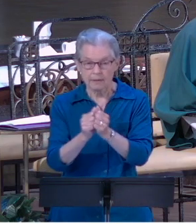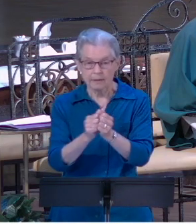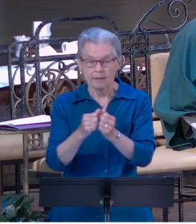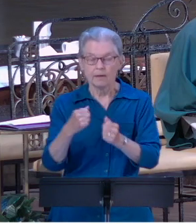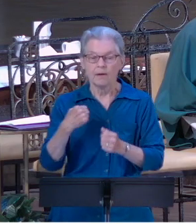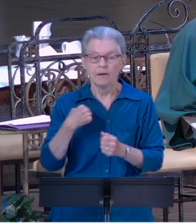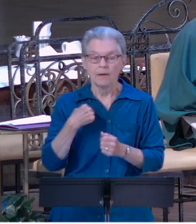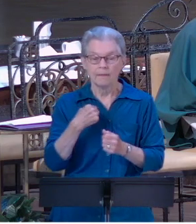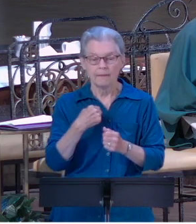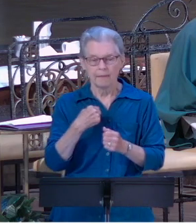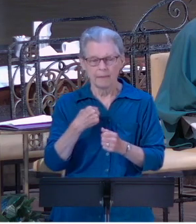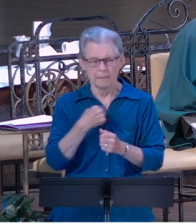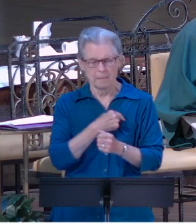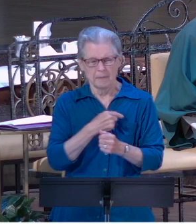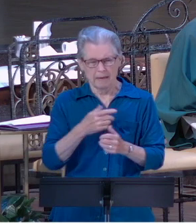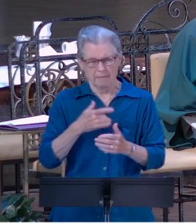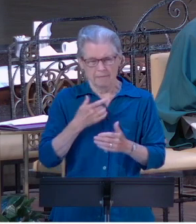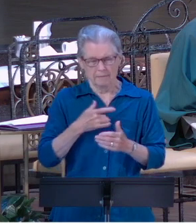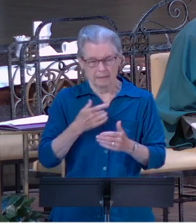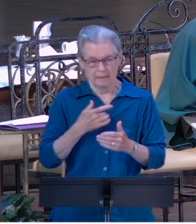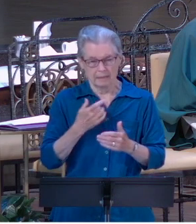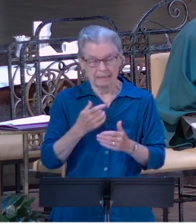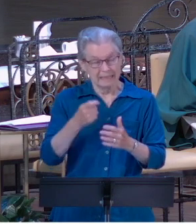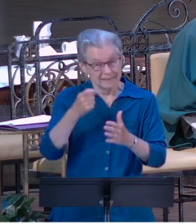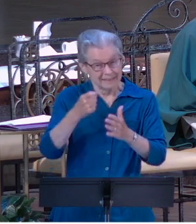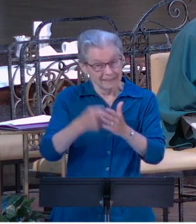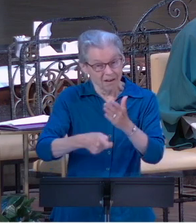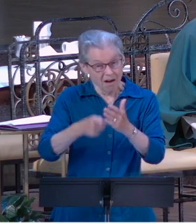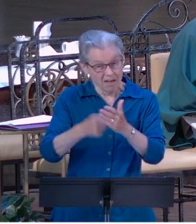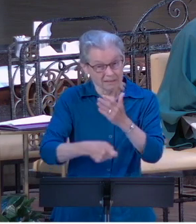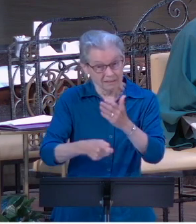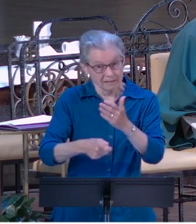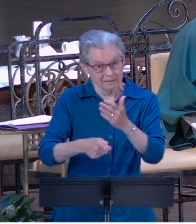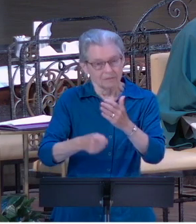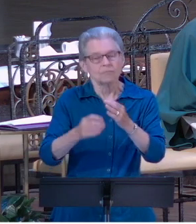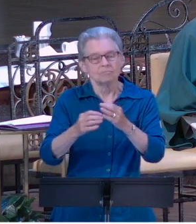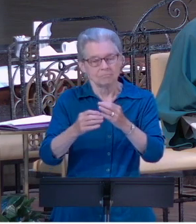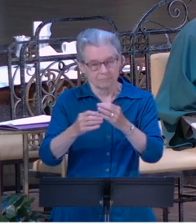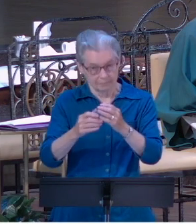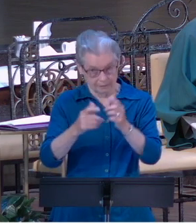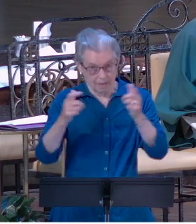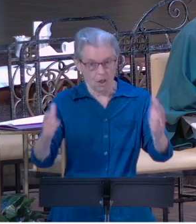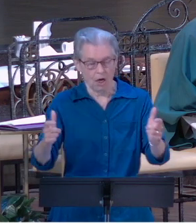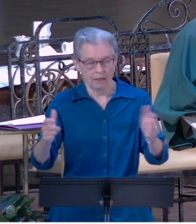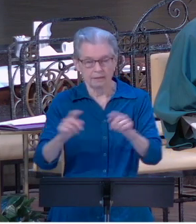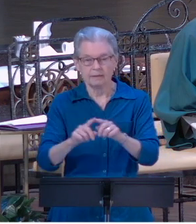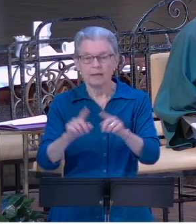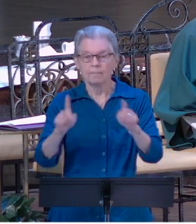Kino. The cost was great, yet our hearts were transformed.